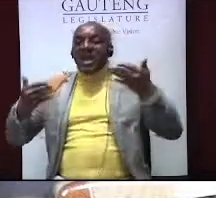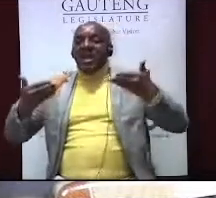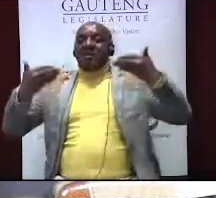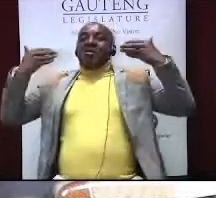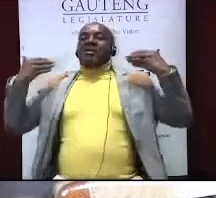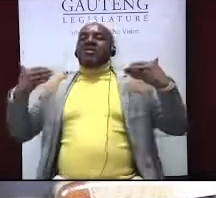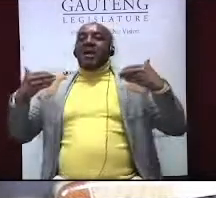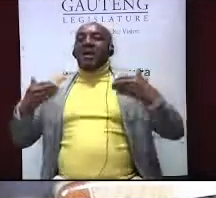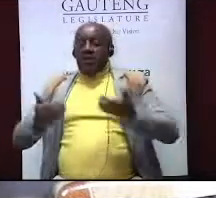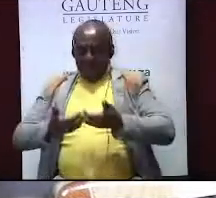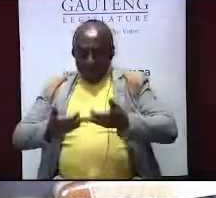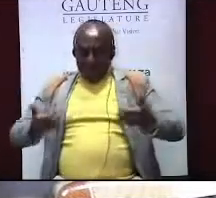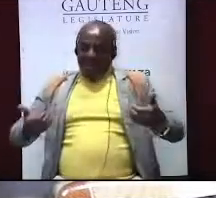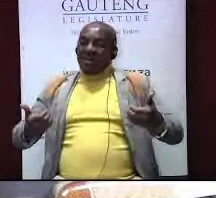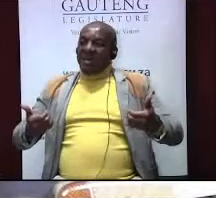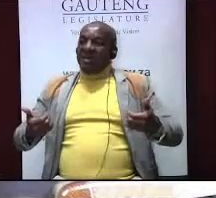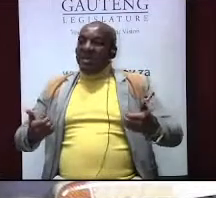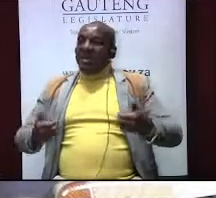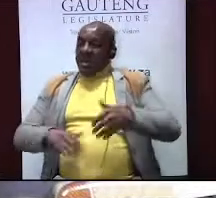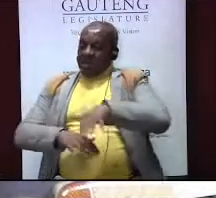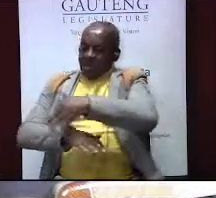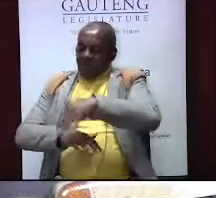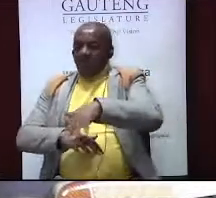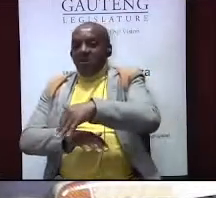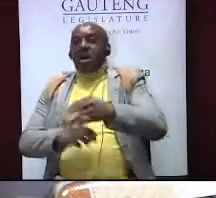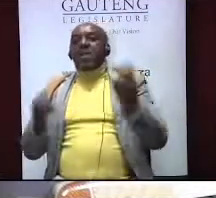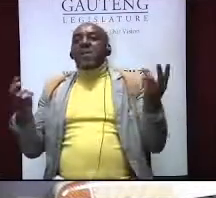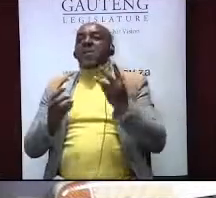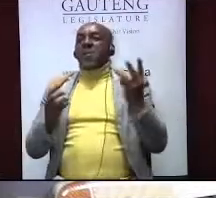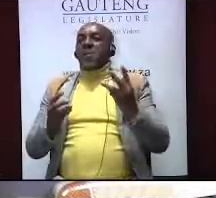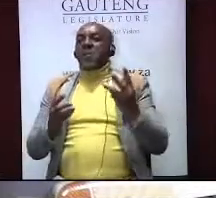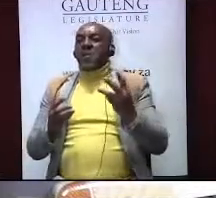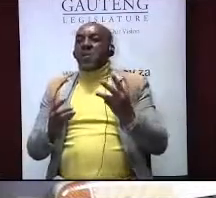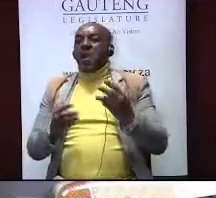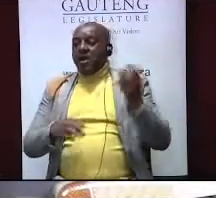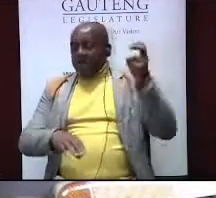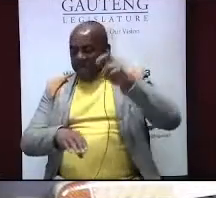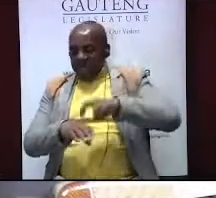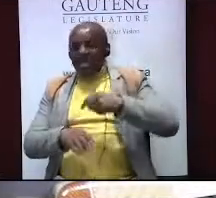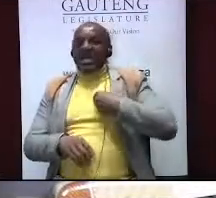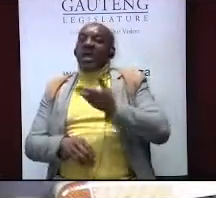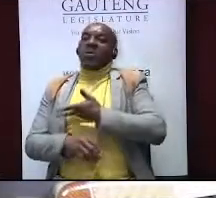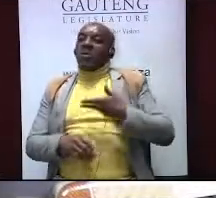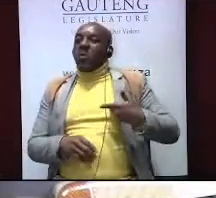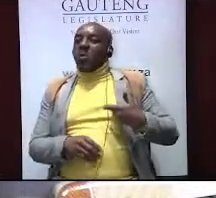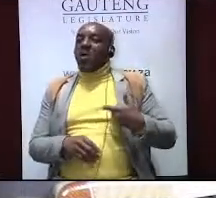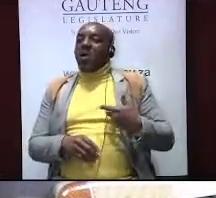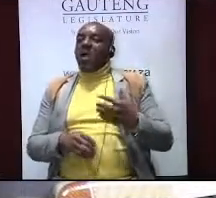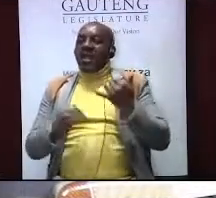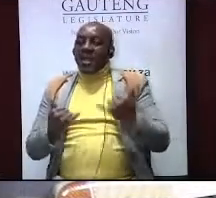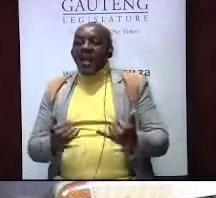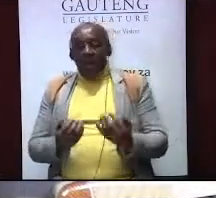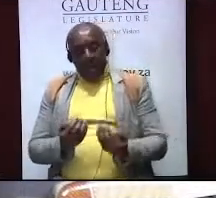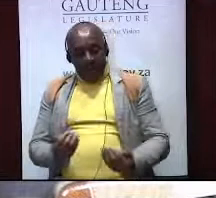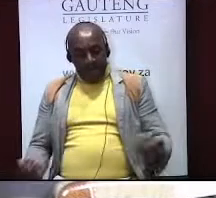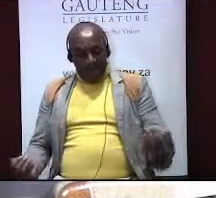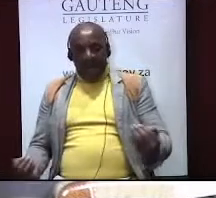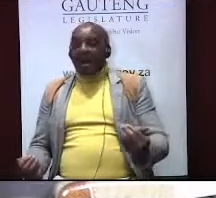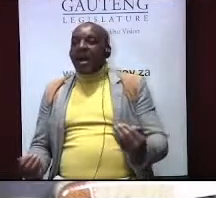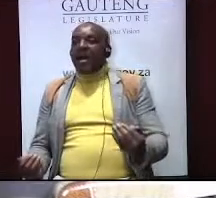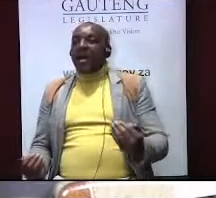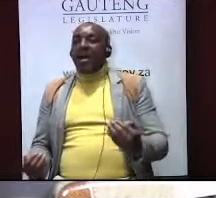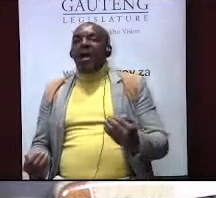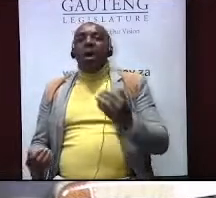the plunder. These foreigners, the Zamazamas, they need us as women. And the plunder is our children that they've put